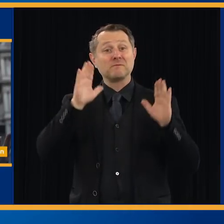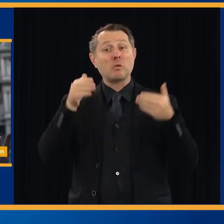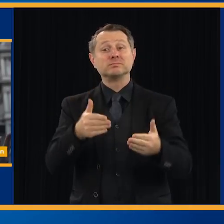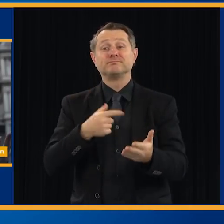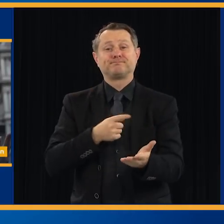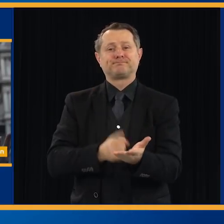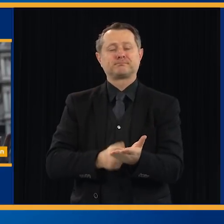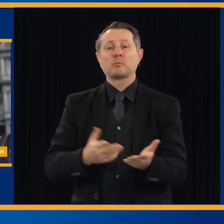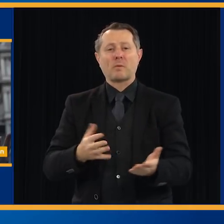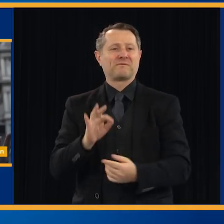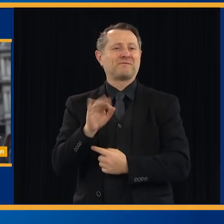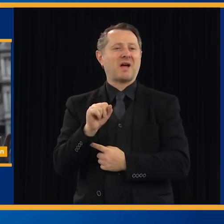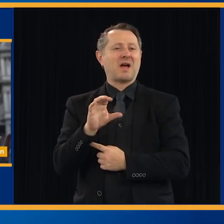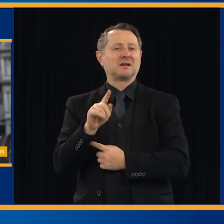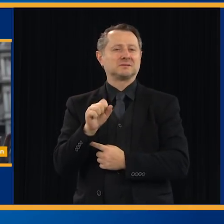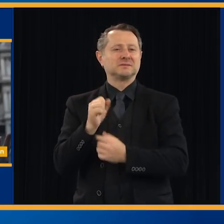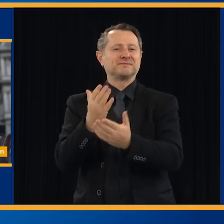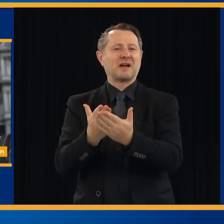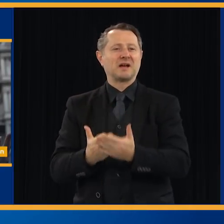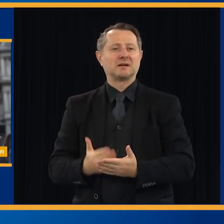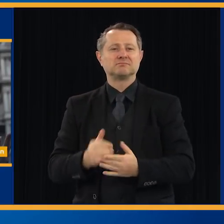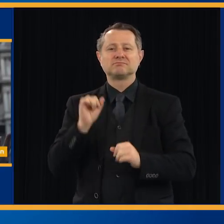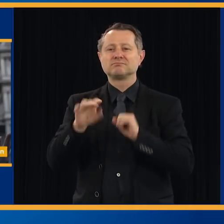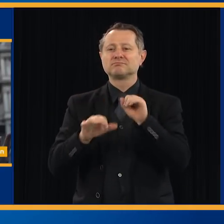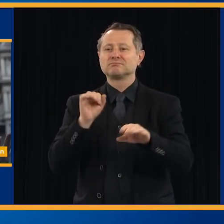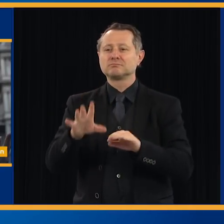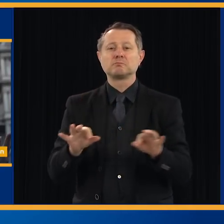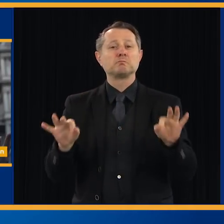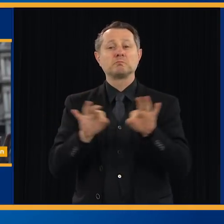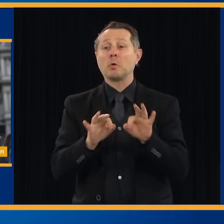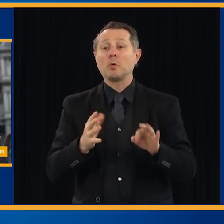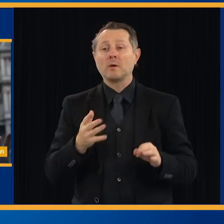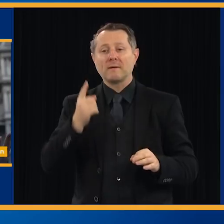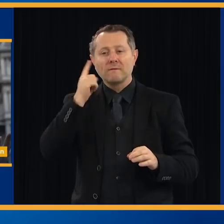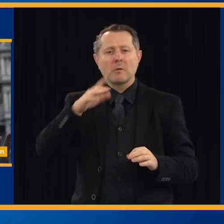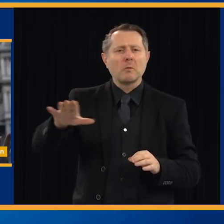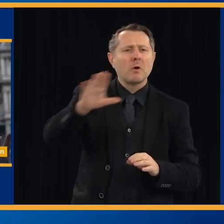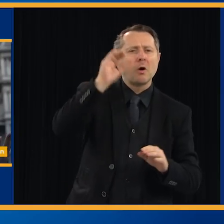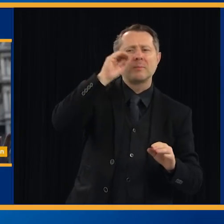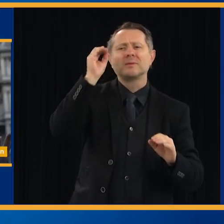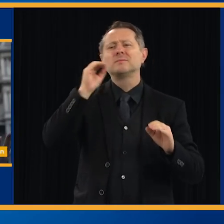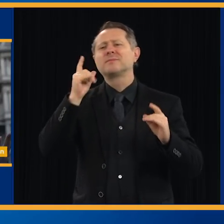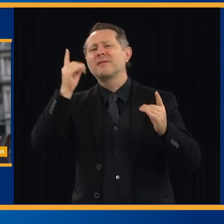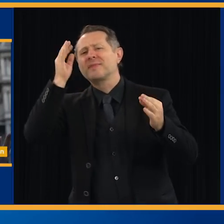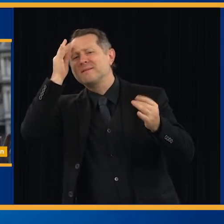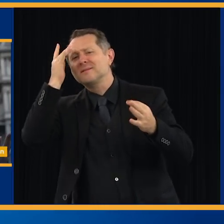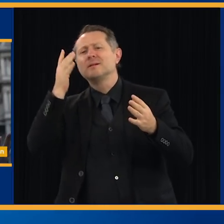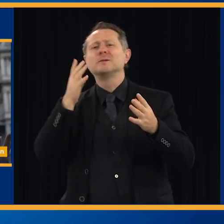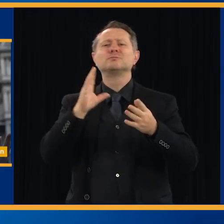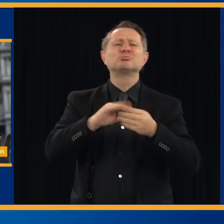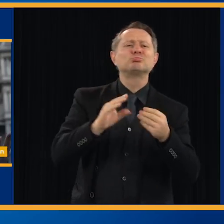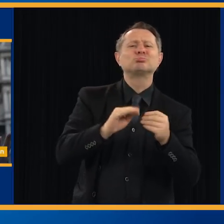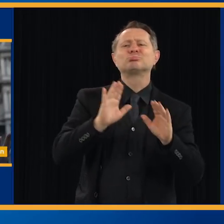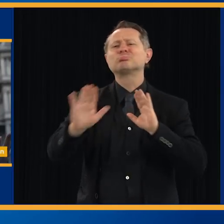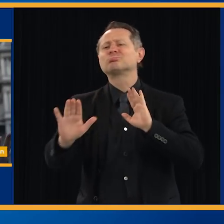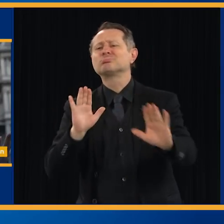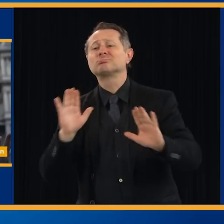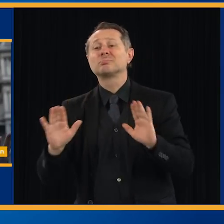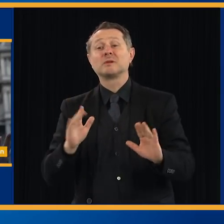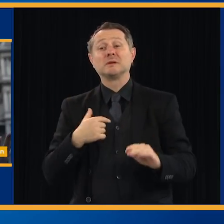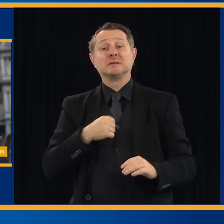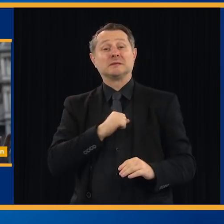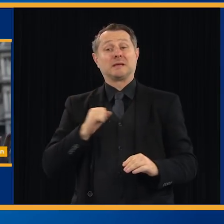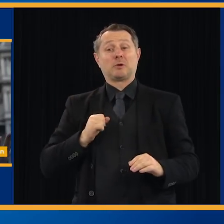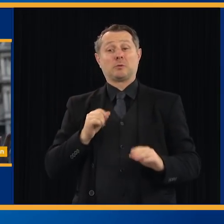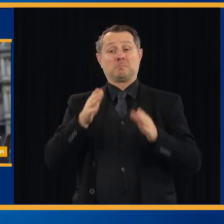what's most important. A lot of people have opinions and a lot of theories, but Senator Daniel Patrick Moynihan, who